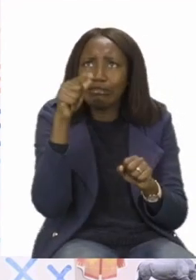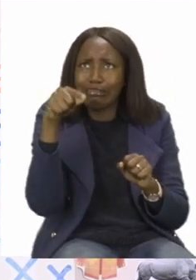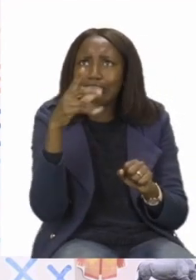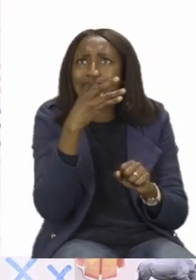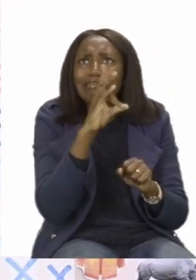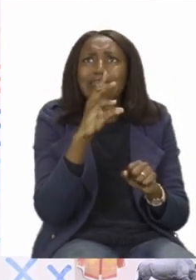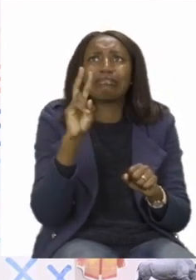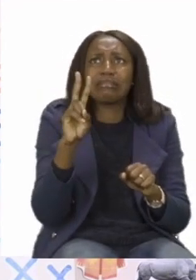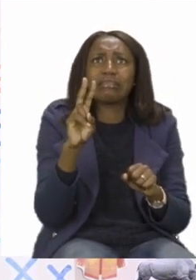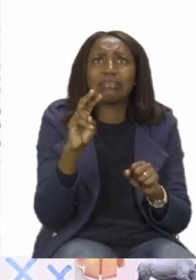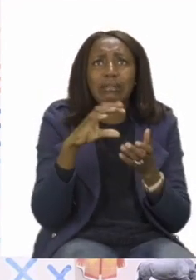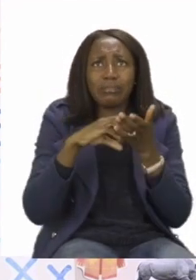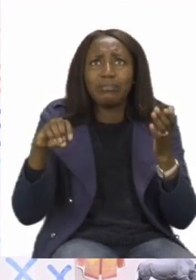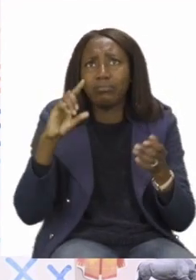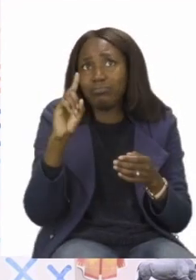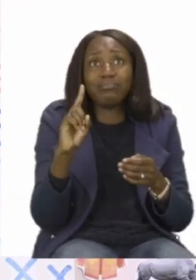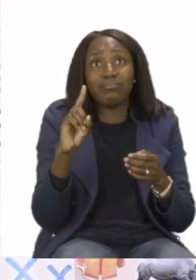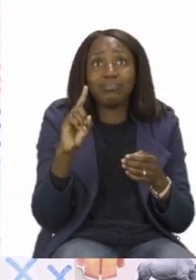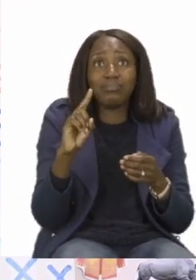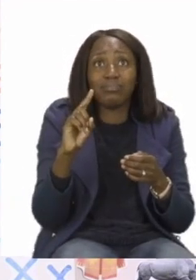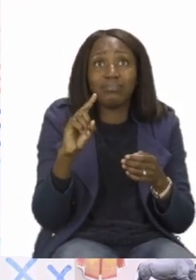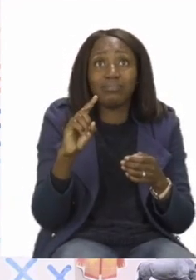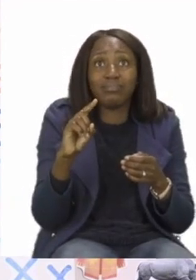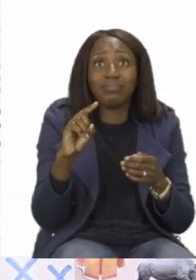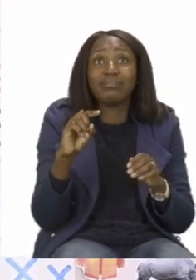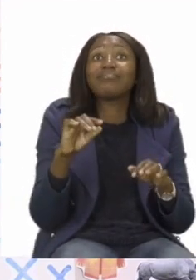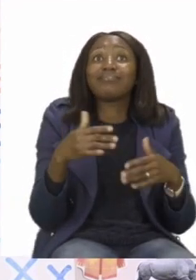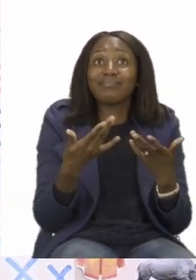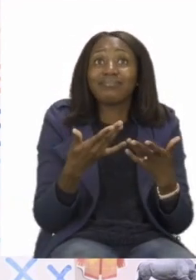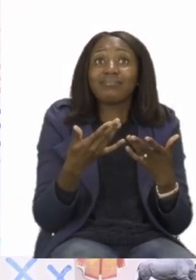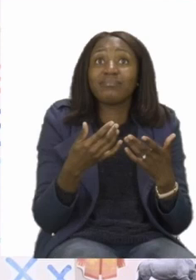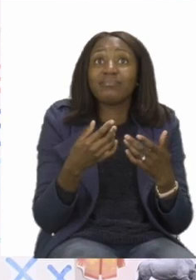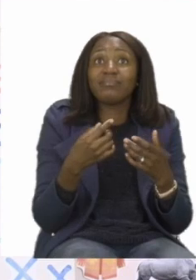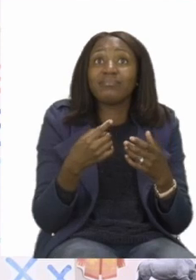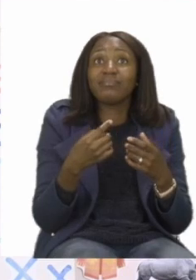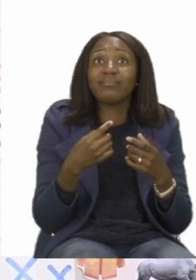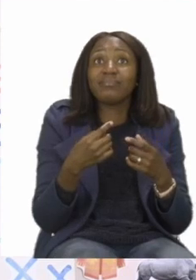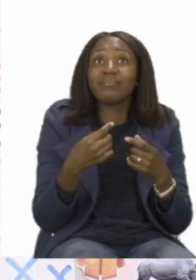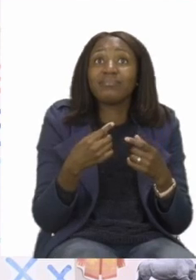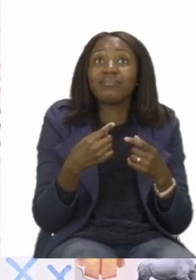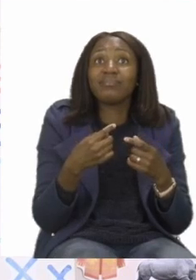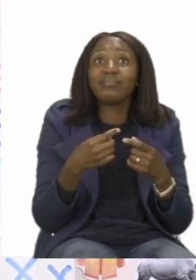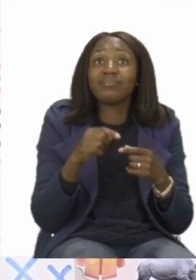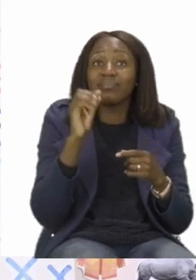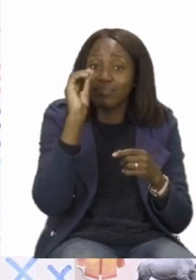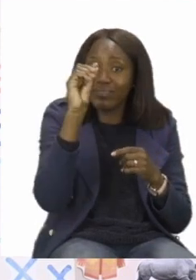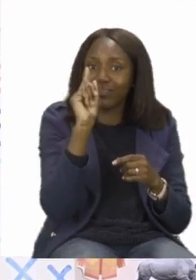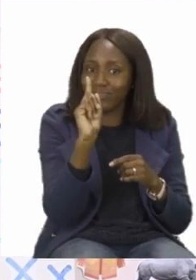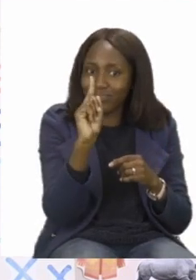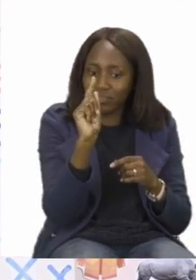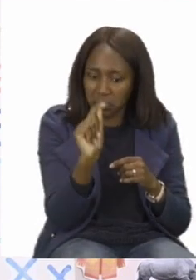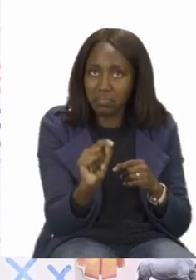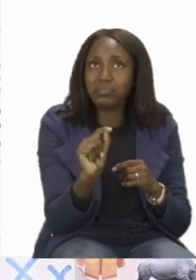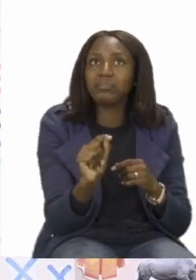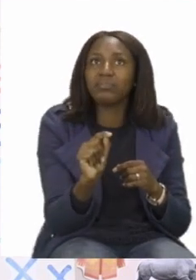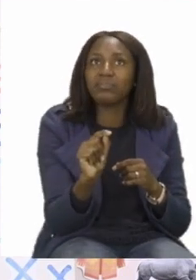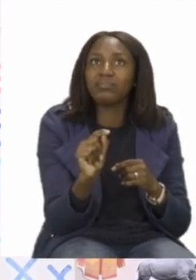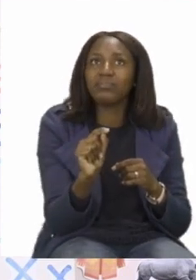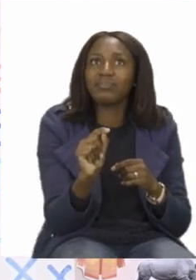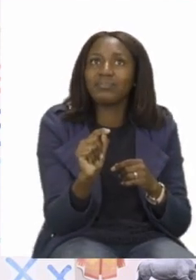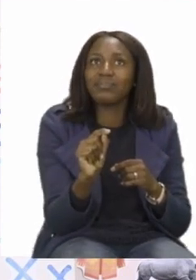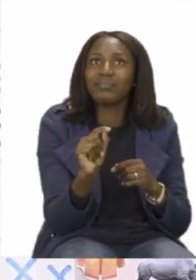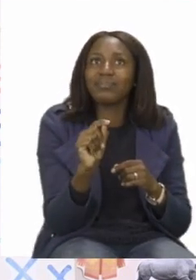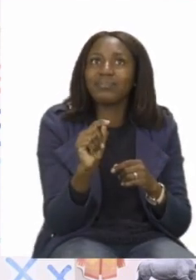then we subtract only 1. Instead, we can draw 1 stick and then